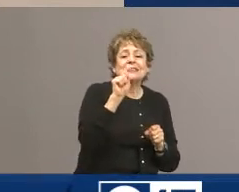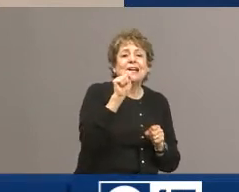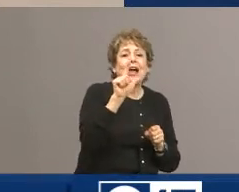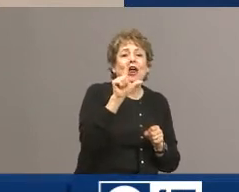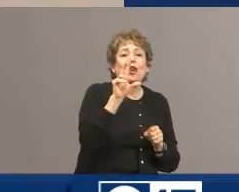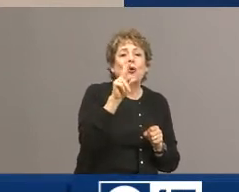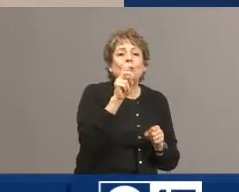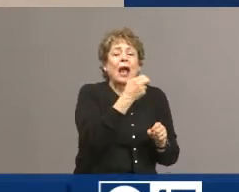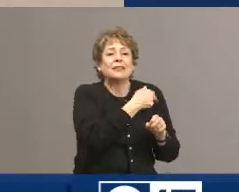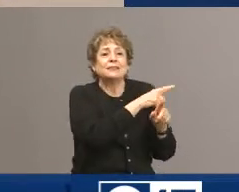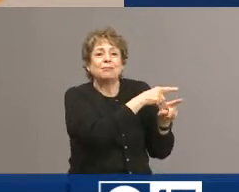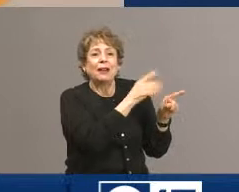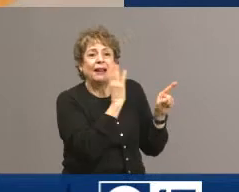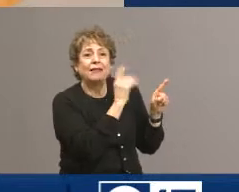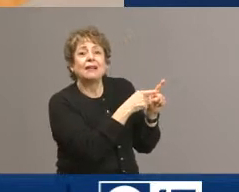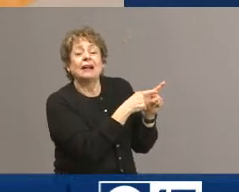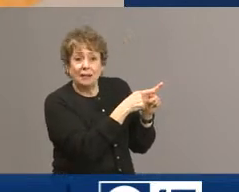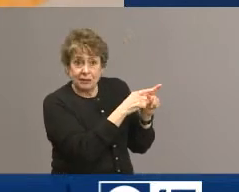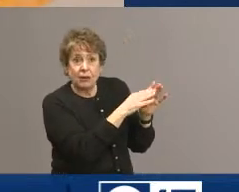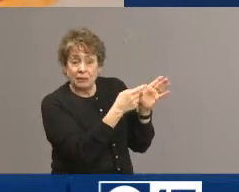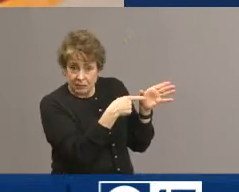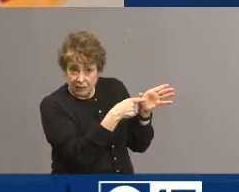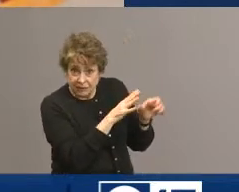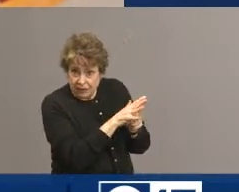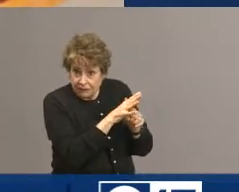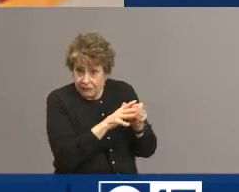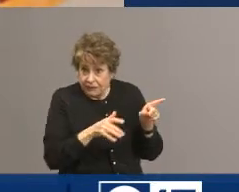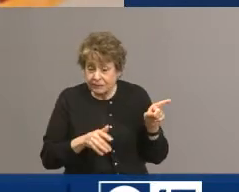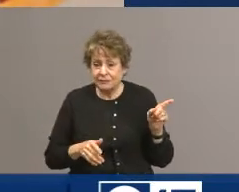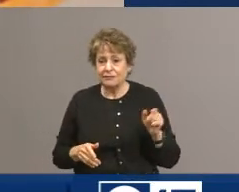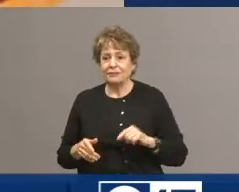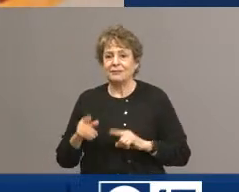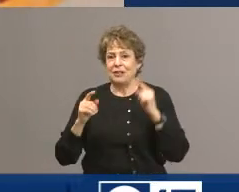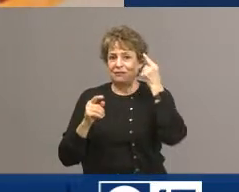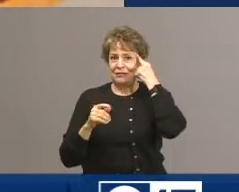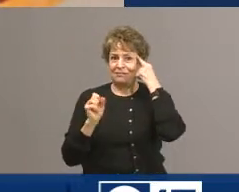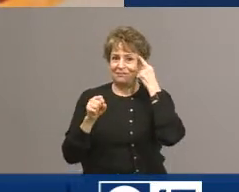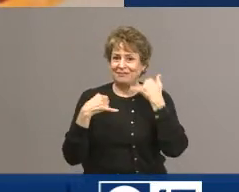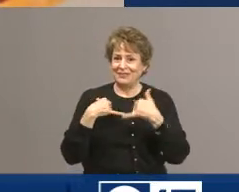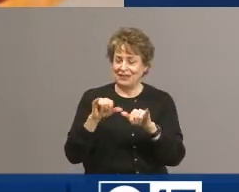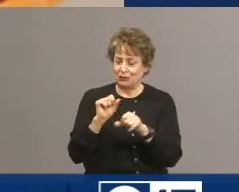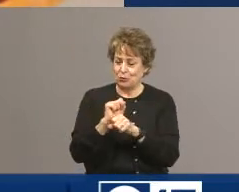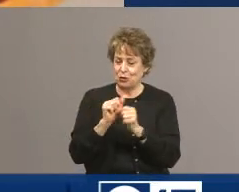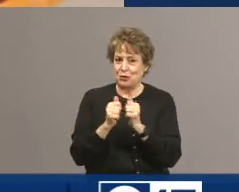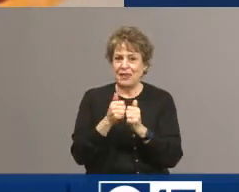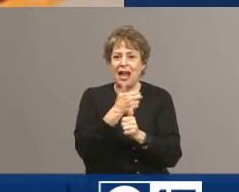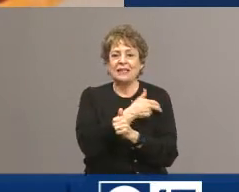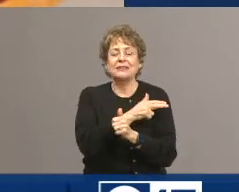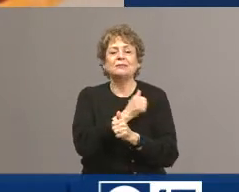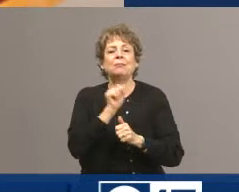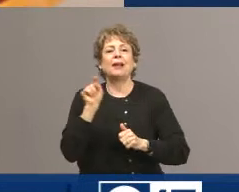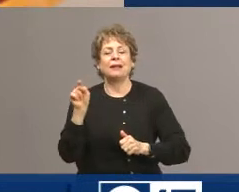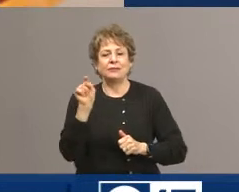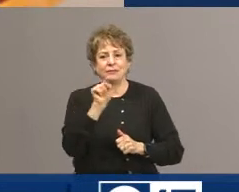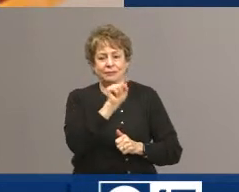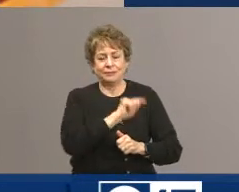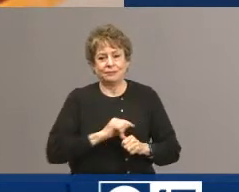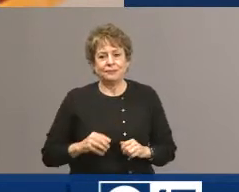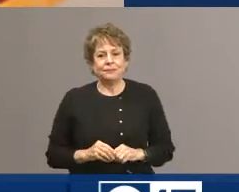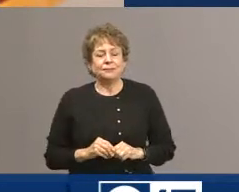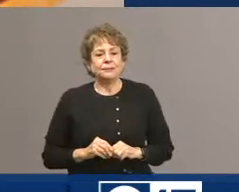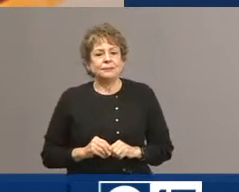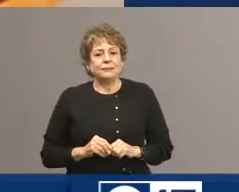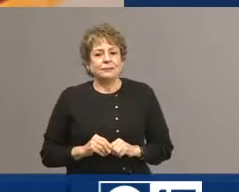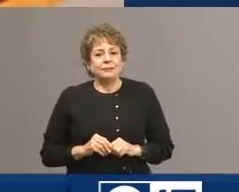continue to work with our hospitals. We have requested our healthcare workers have been working for a very